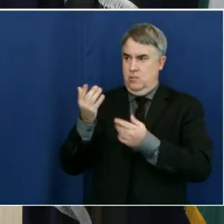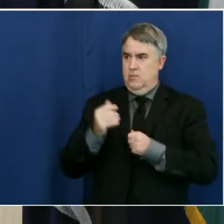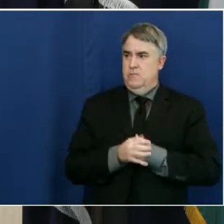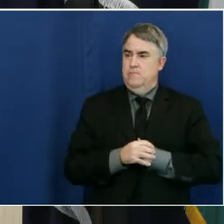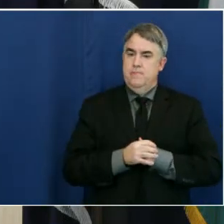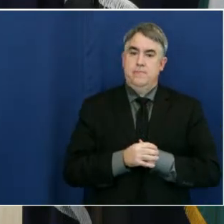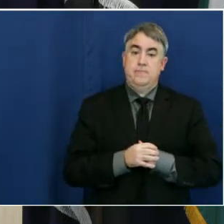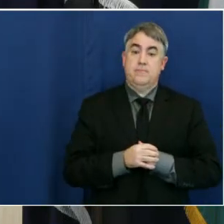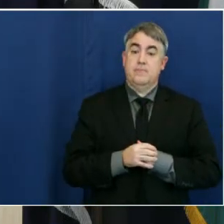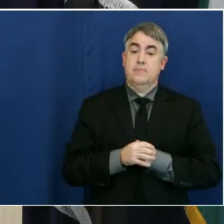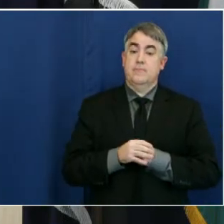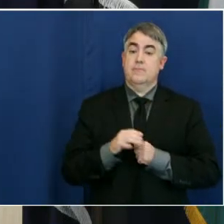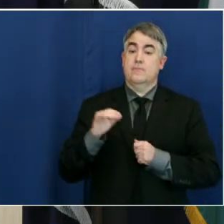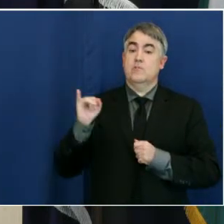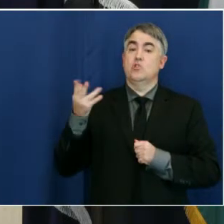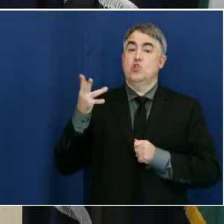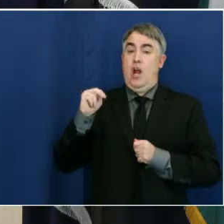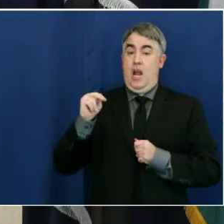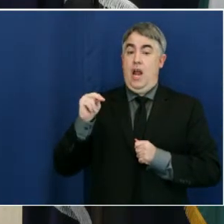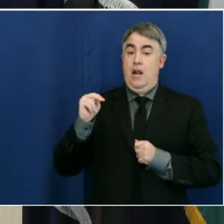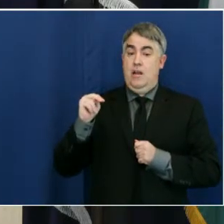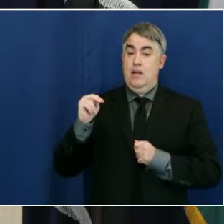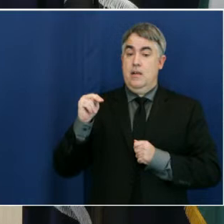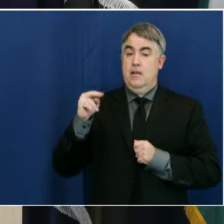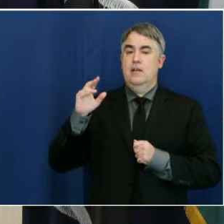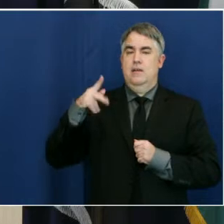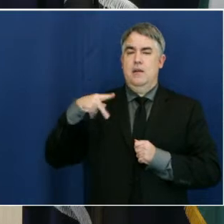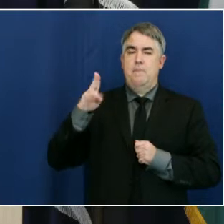John Carroll, KPBS.